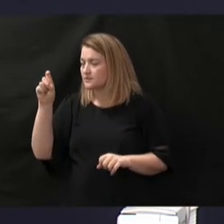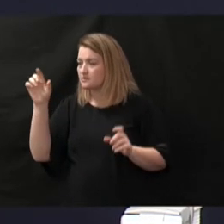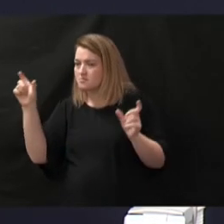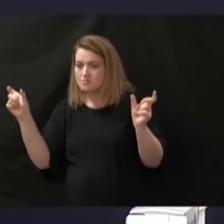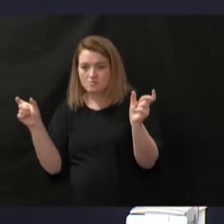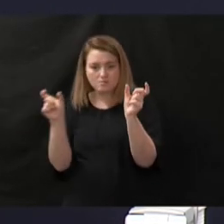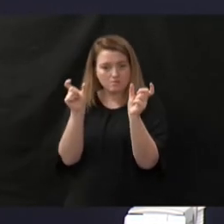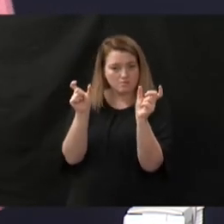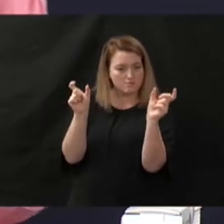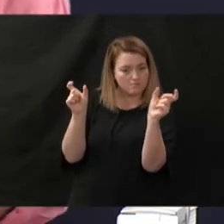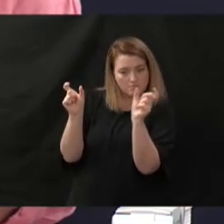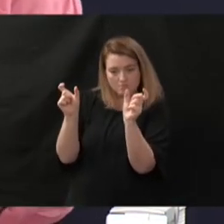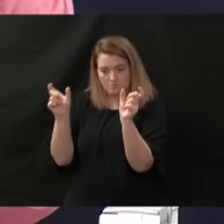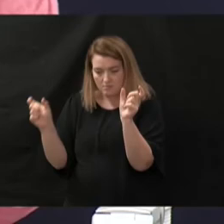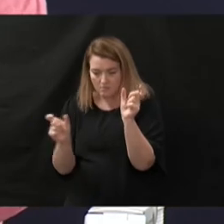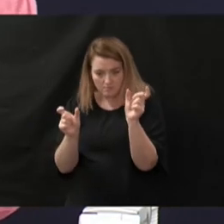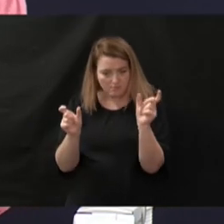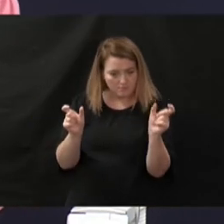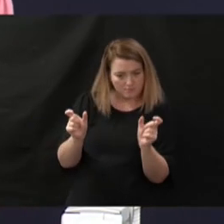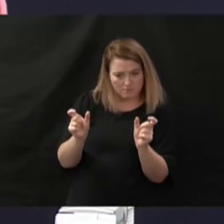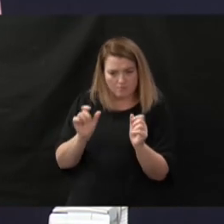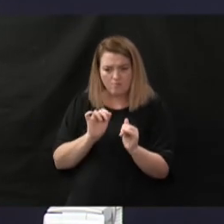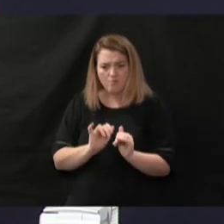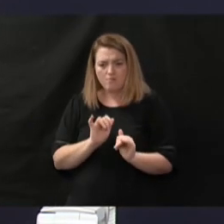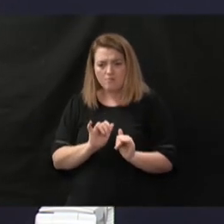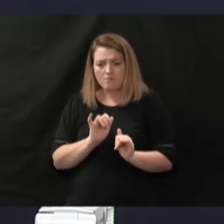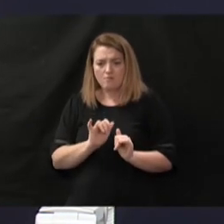Okay. All right.